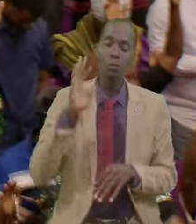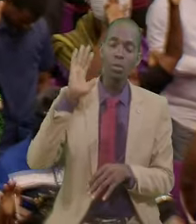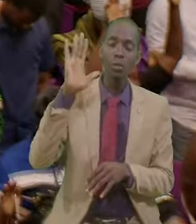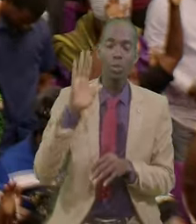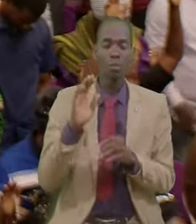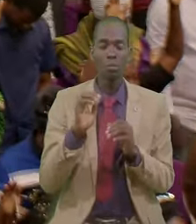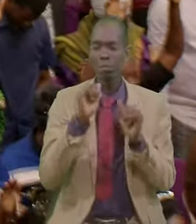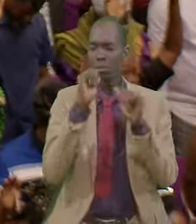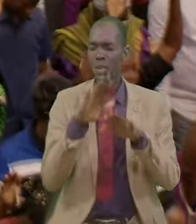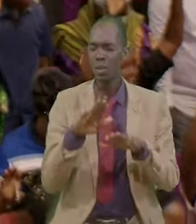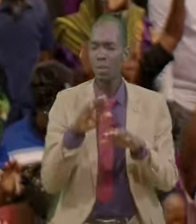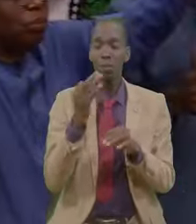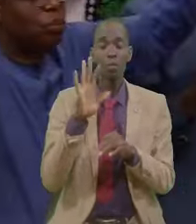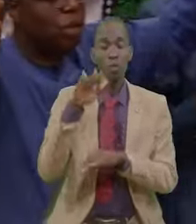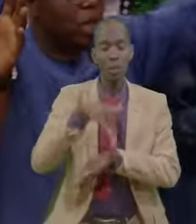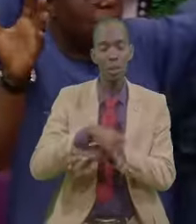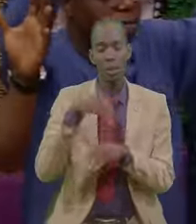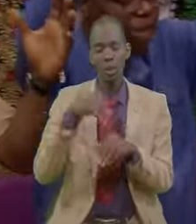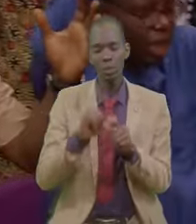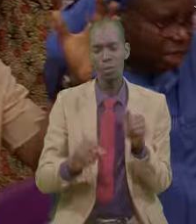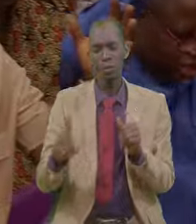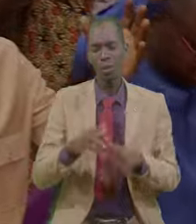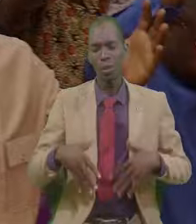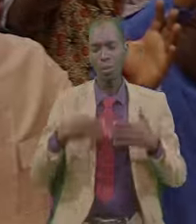every life in Jesus' name.